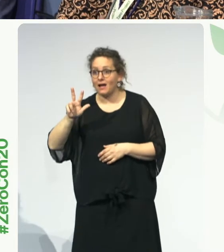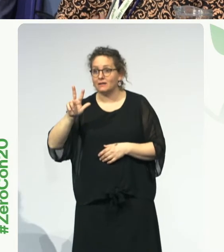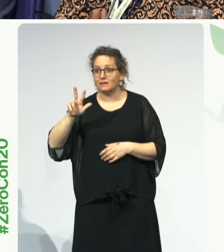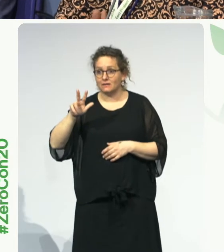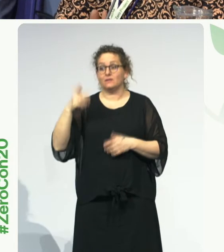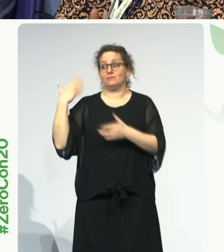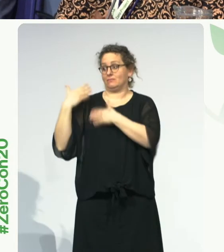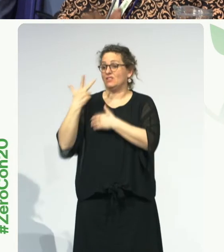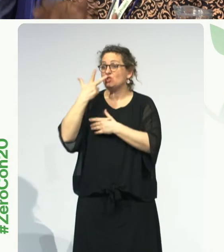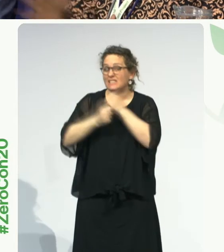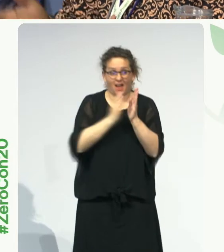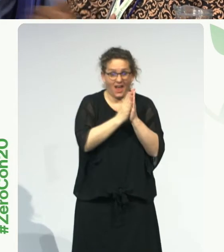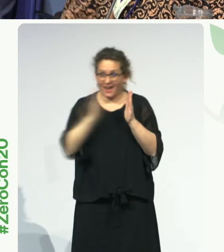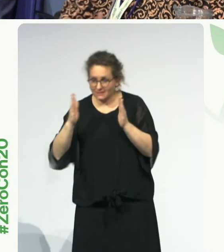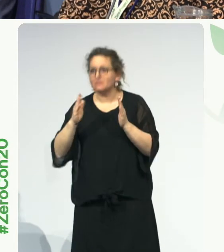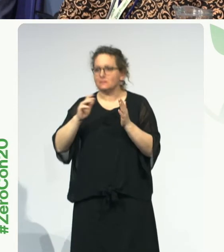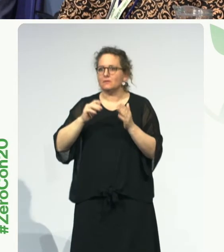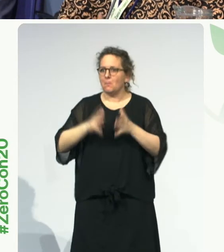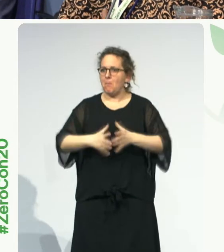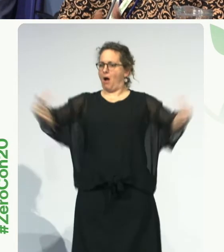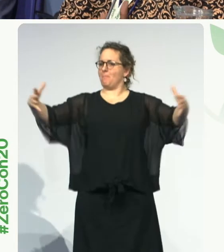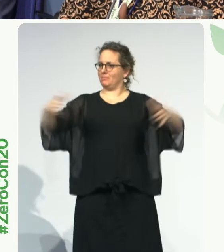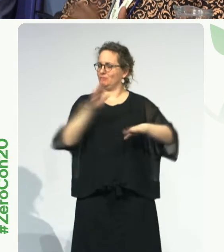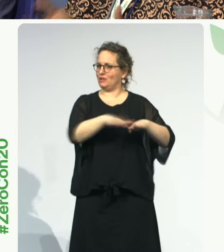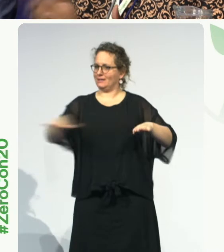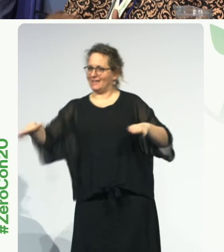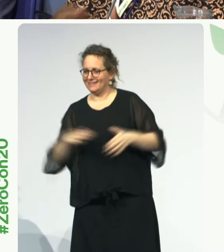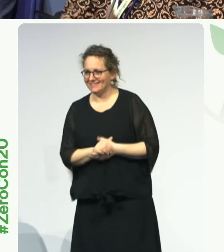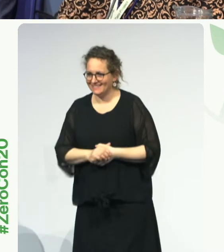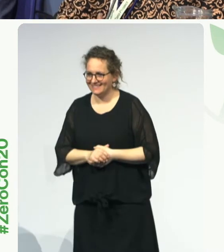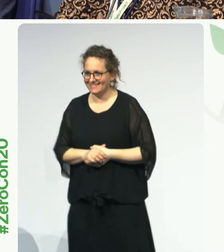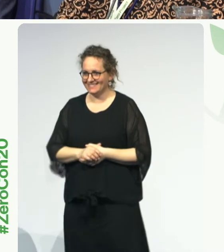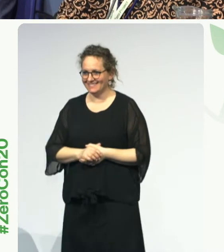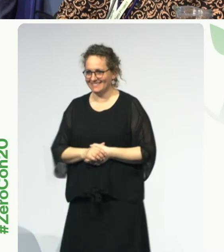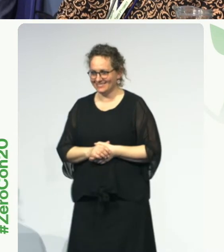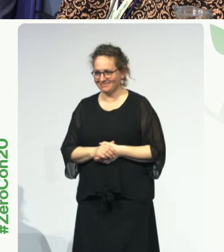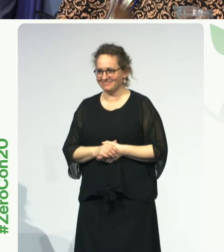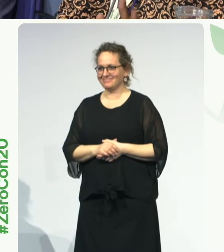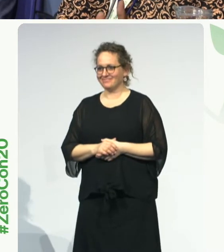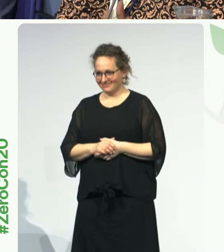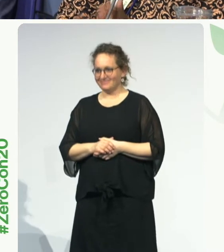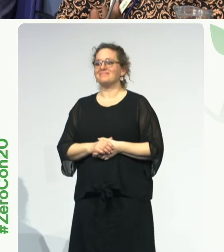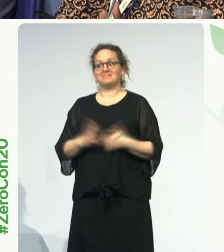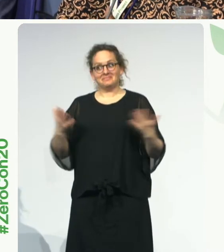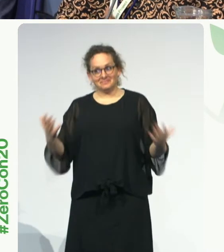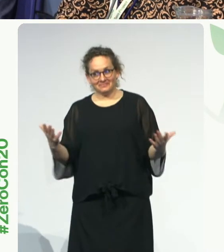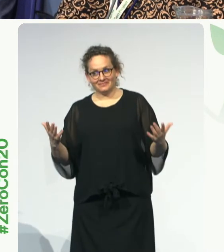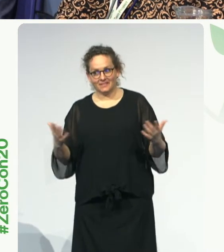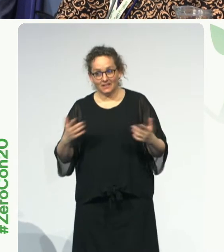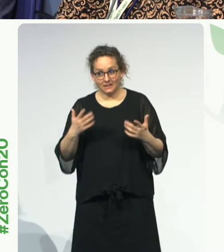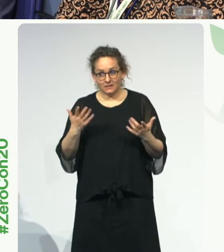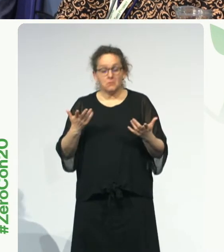return children who had dropped out of school, including those with disabilities. So there were